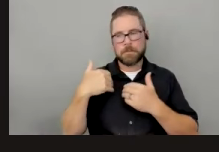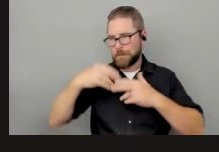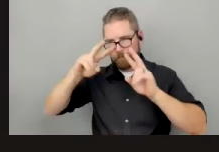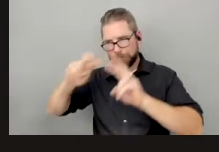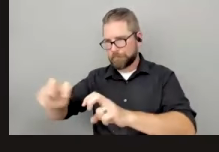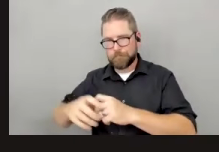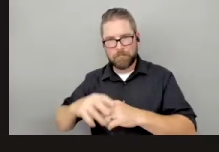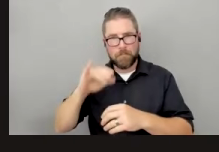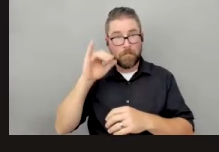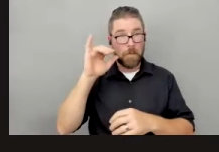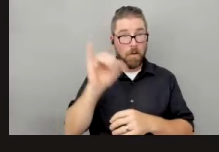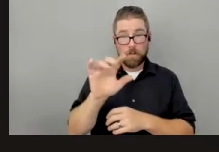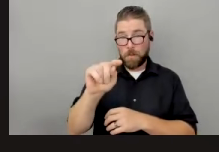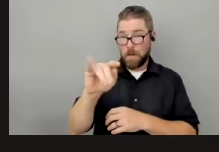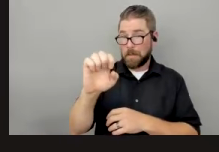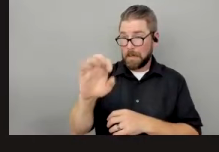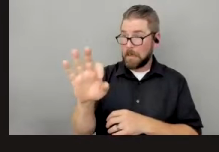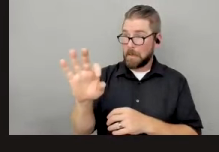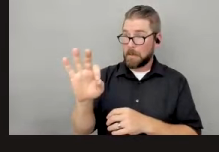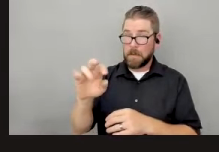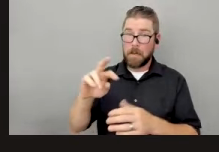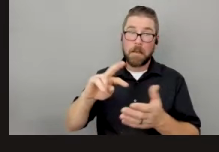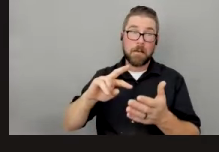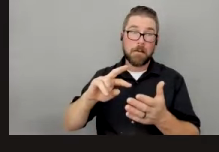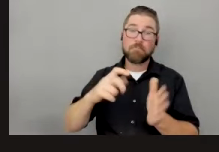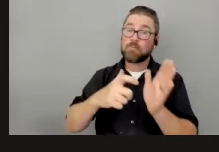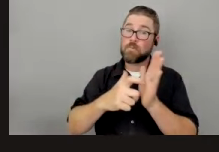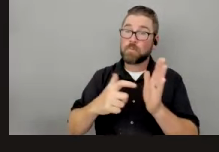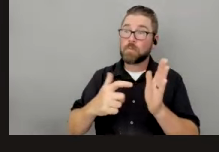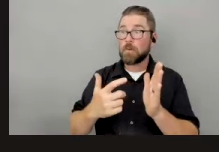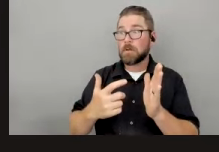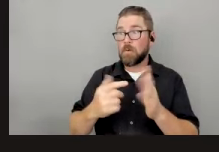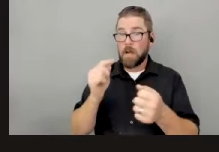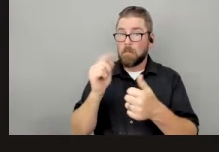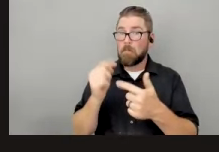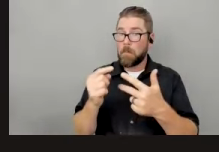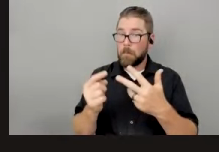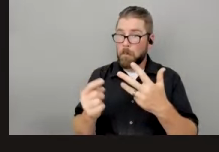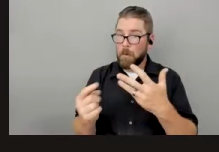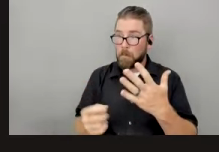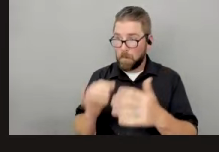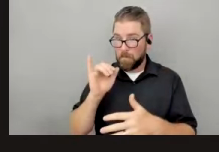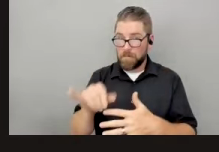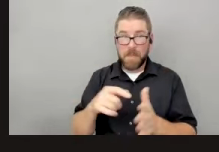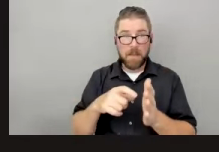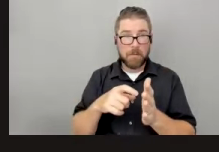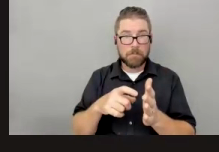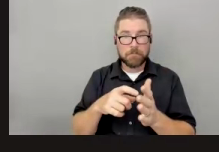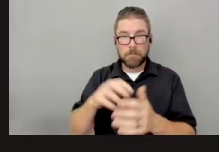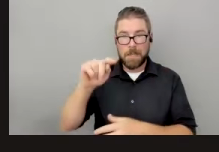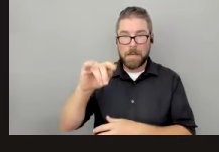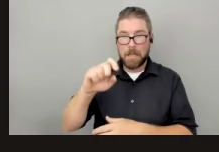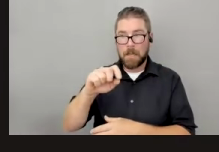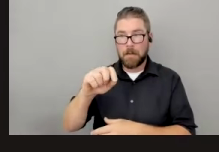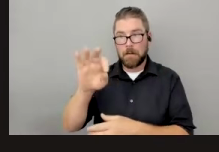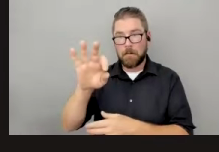and most of the time that incident doesn't even meet Title IX, just because you have to meet all of those criterias, right? So